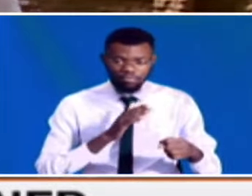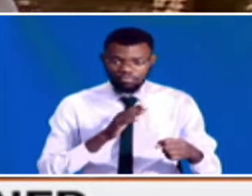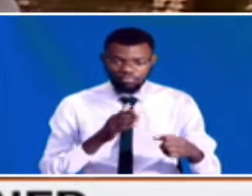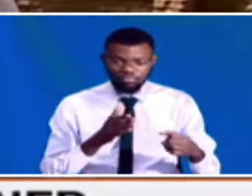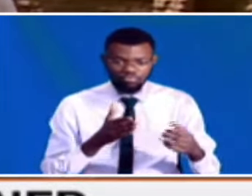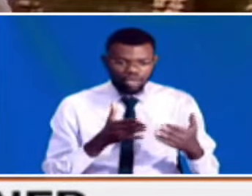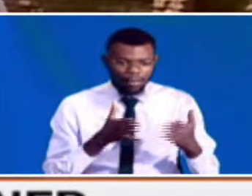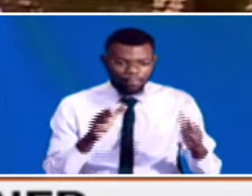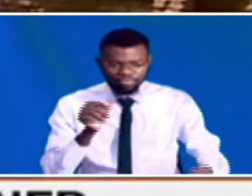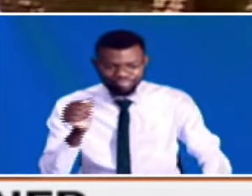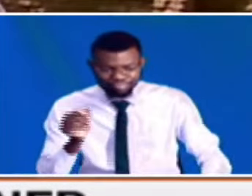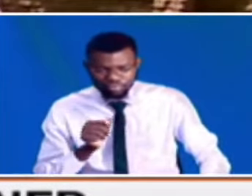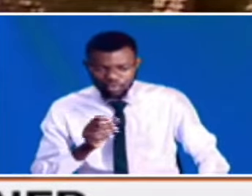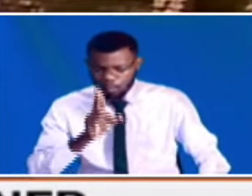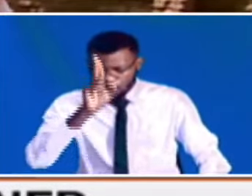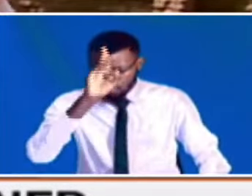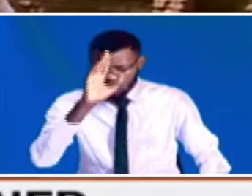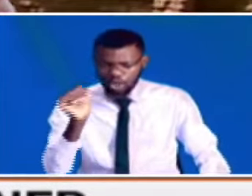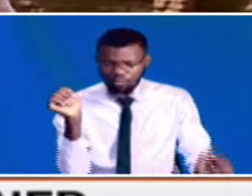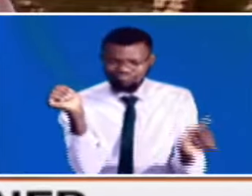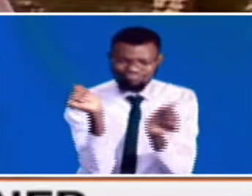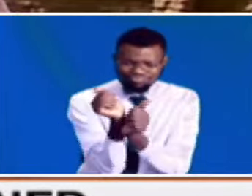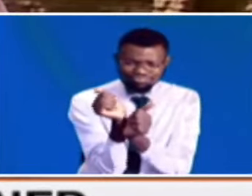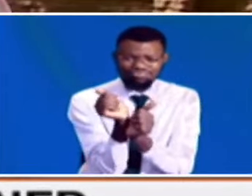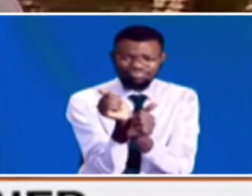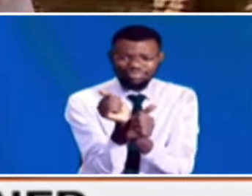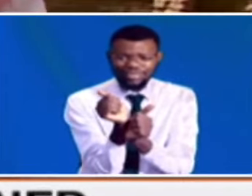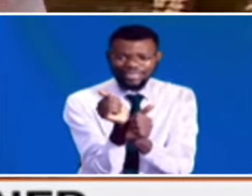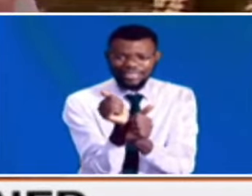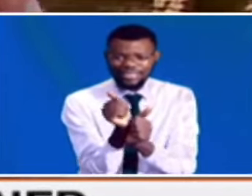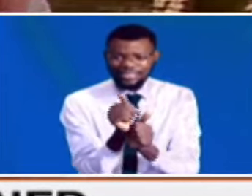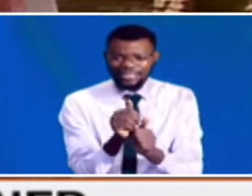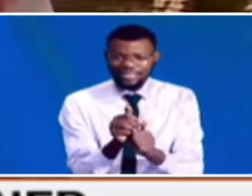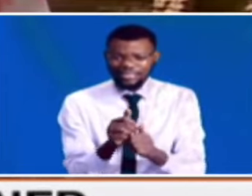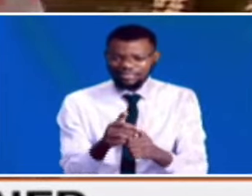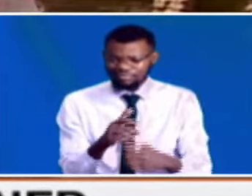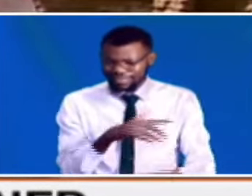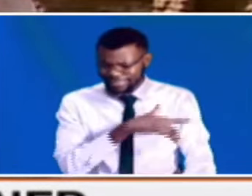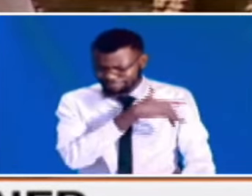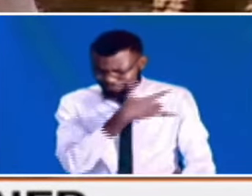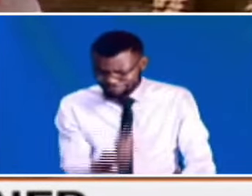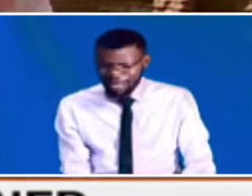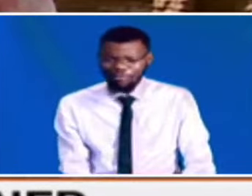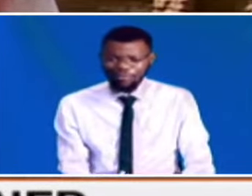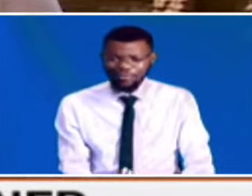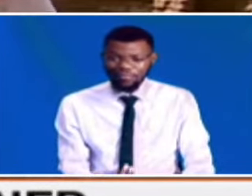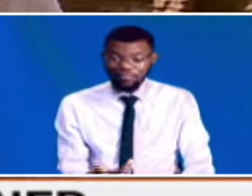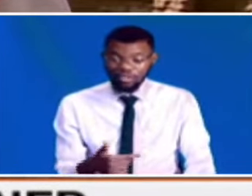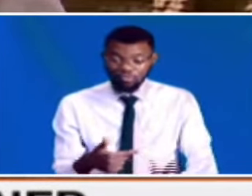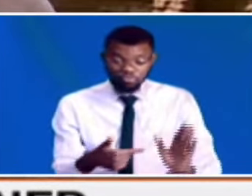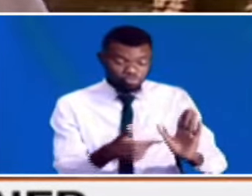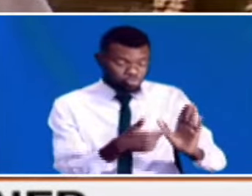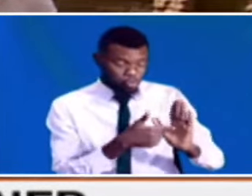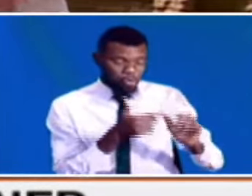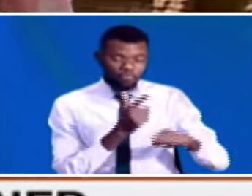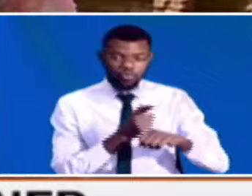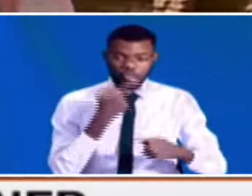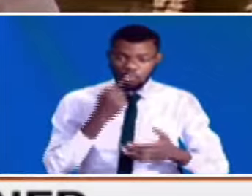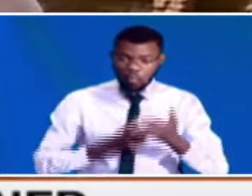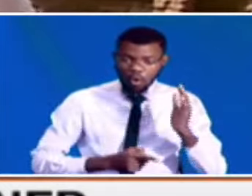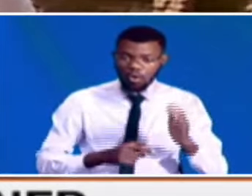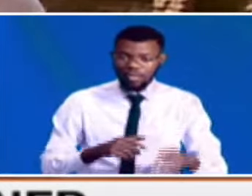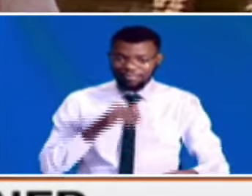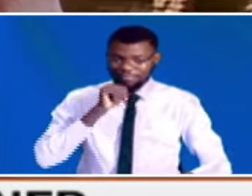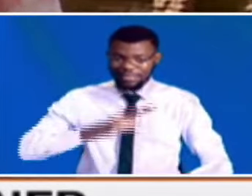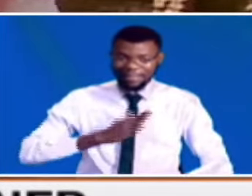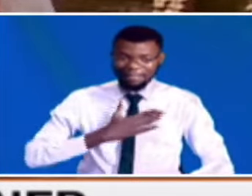boy down. And when I asked why they are folding him down, they showed me a video and told me, "This, your boy is a murderer, he's a